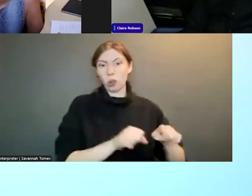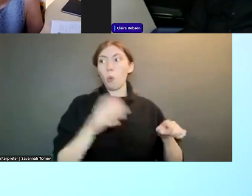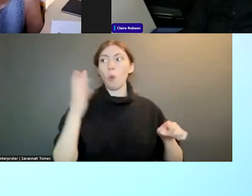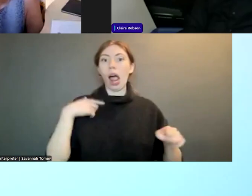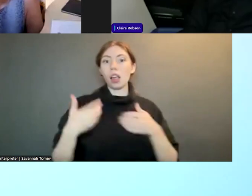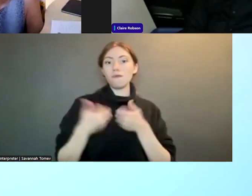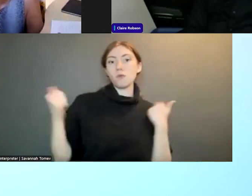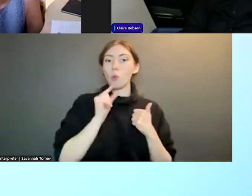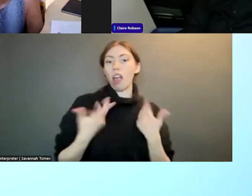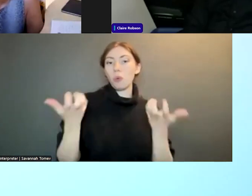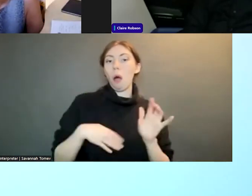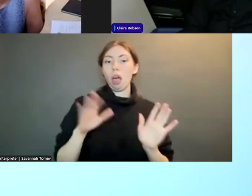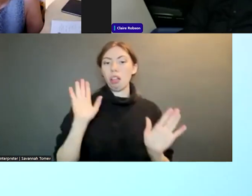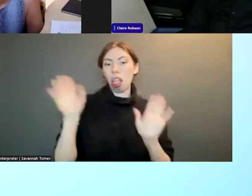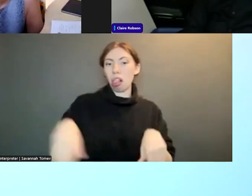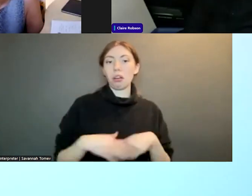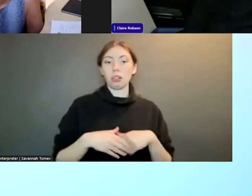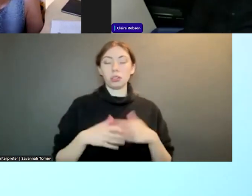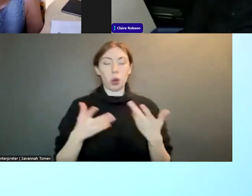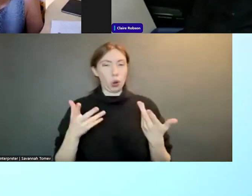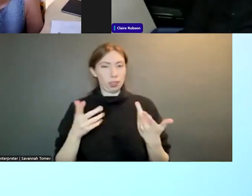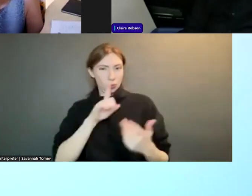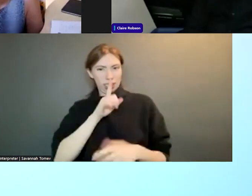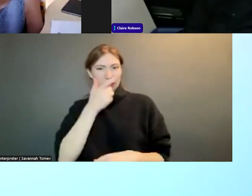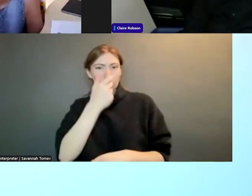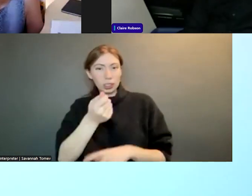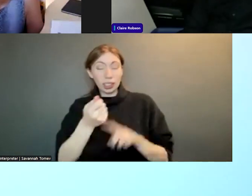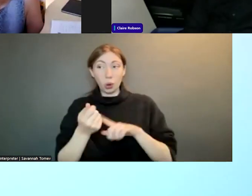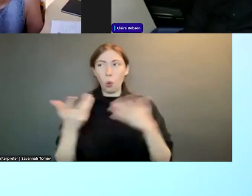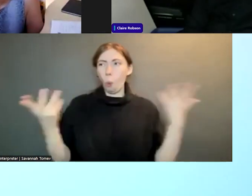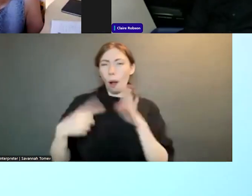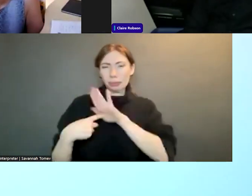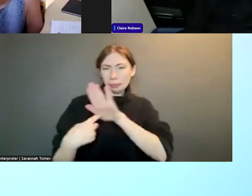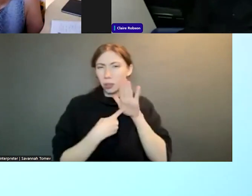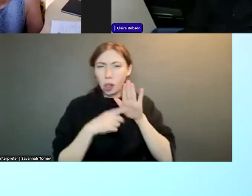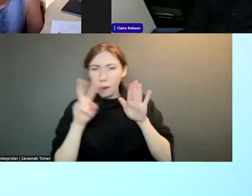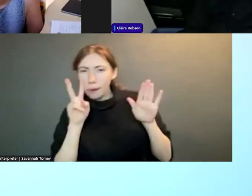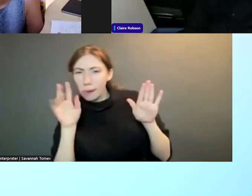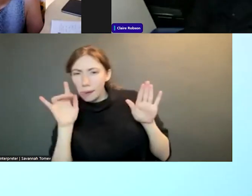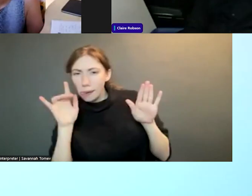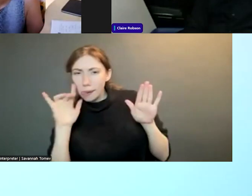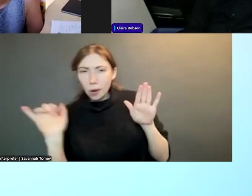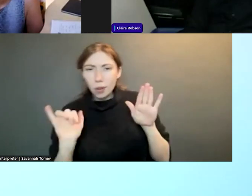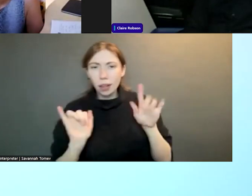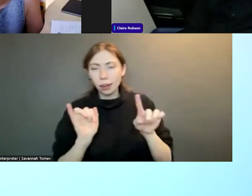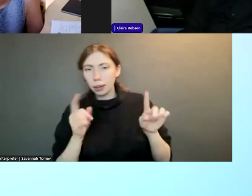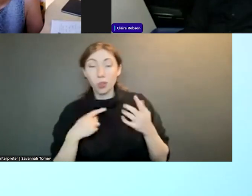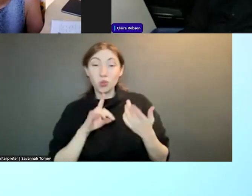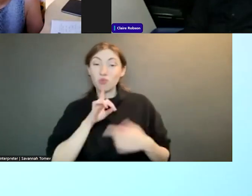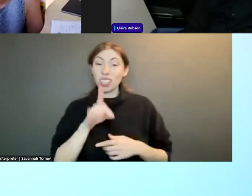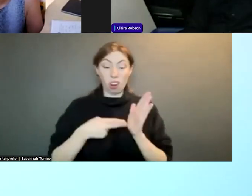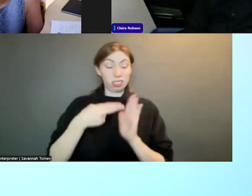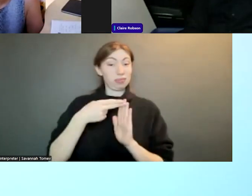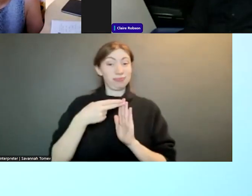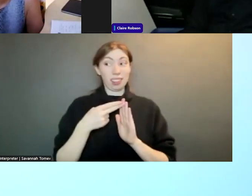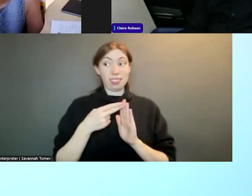When you ask, what are the signs? The truth is that the signs might be very well hidden. And,